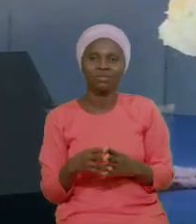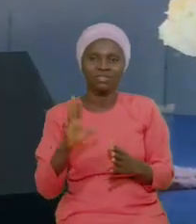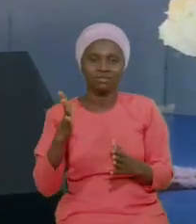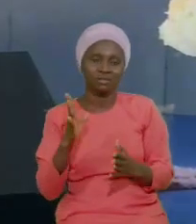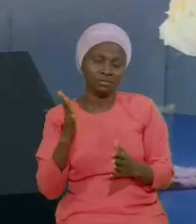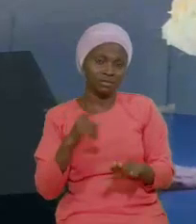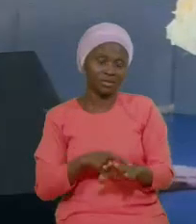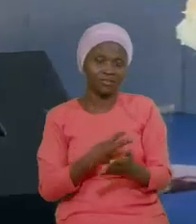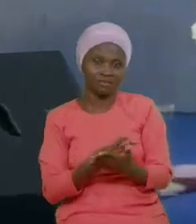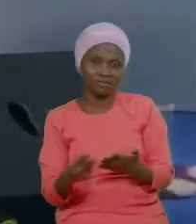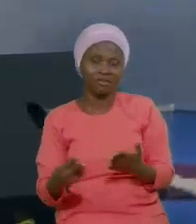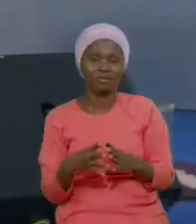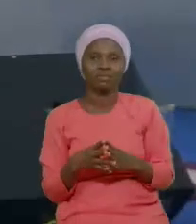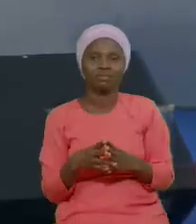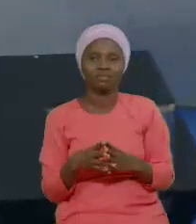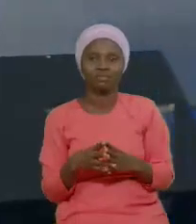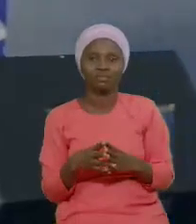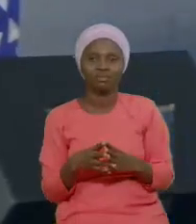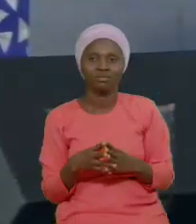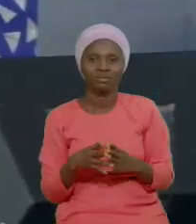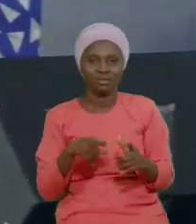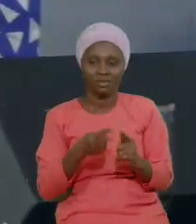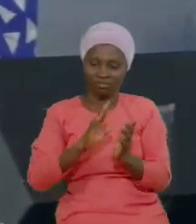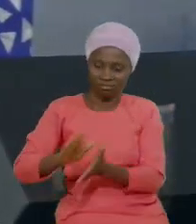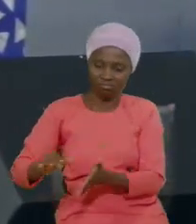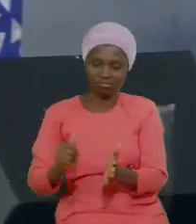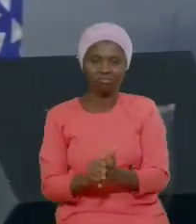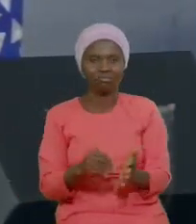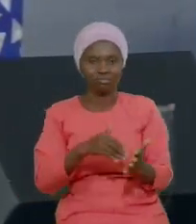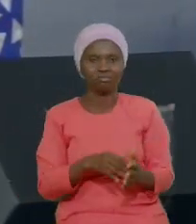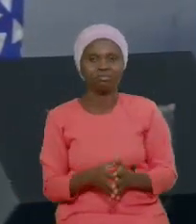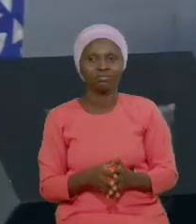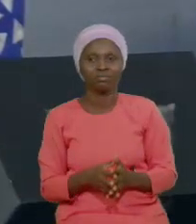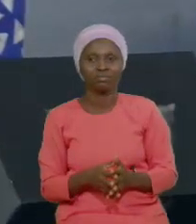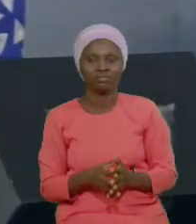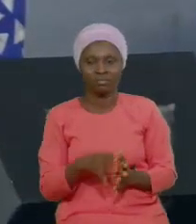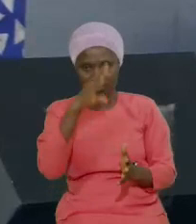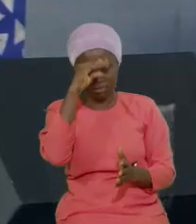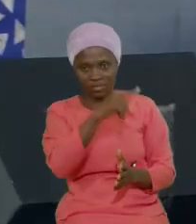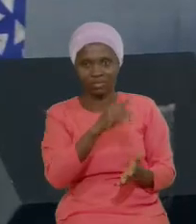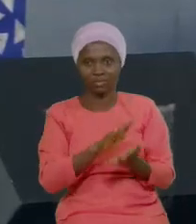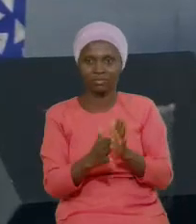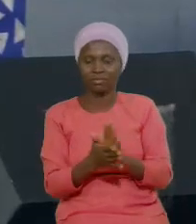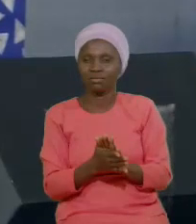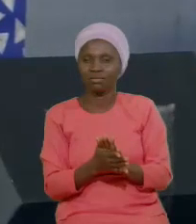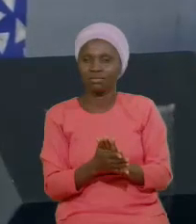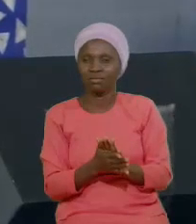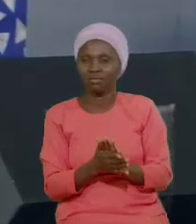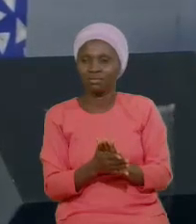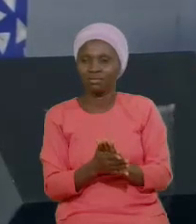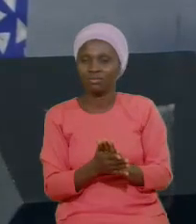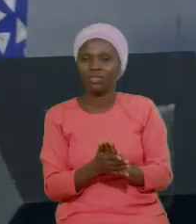failed. He drops that. He becomes himself an